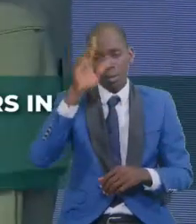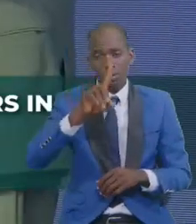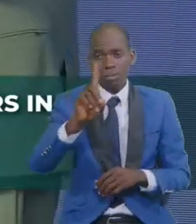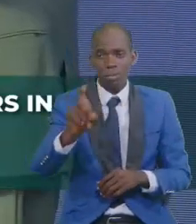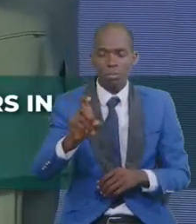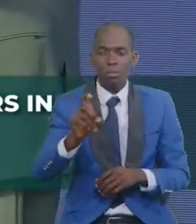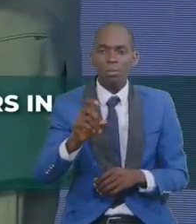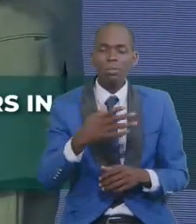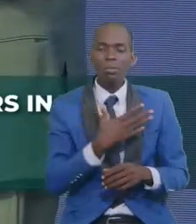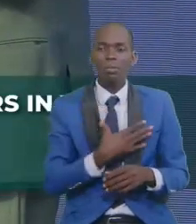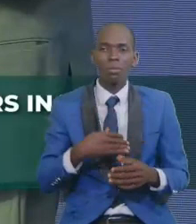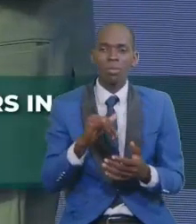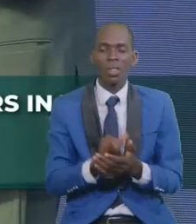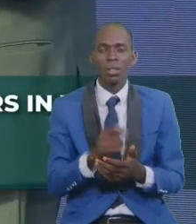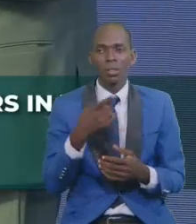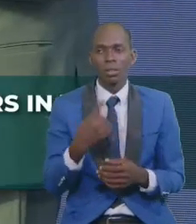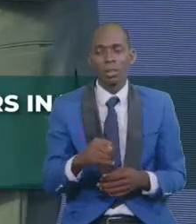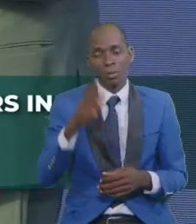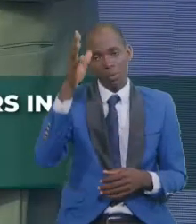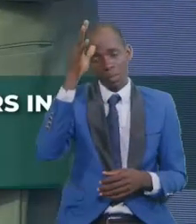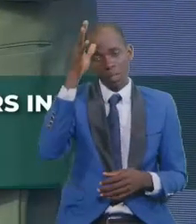and the Father in me?